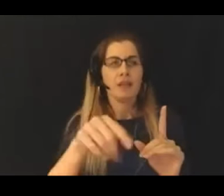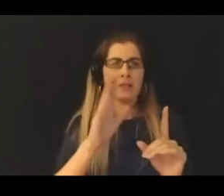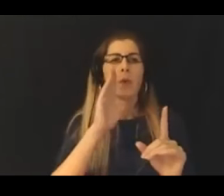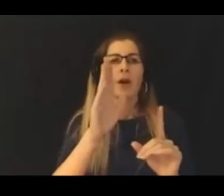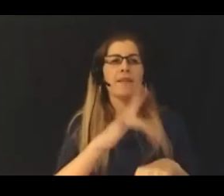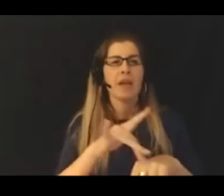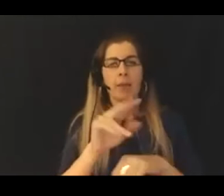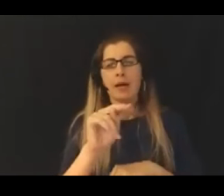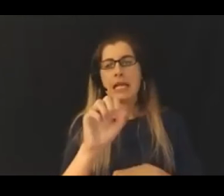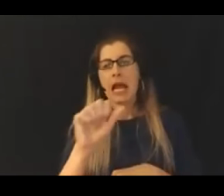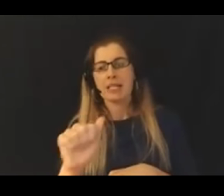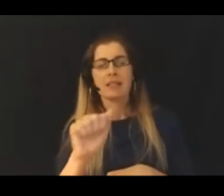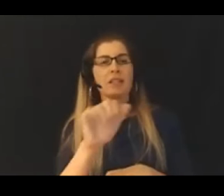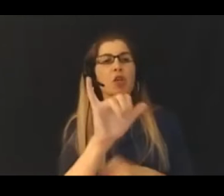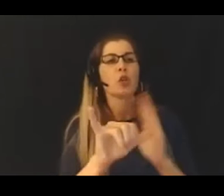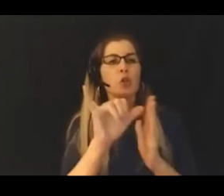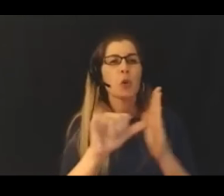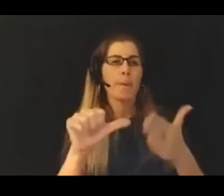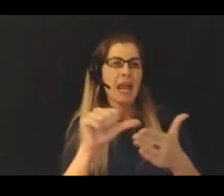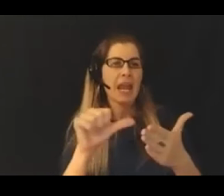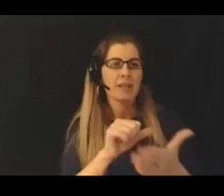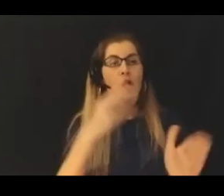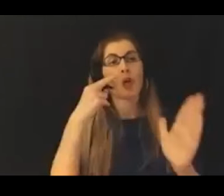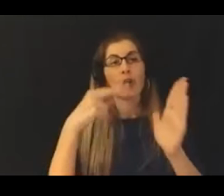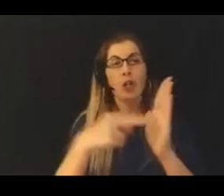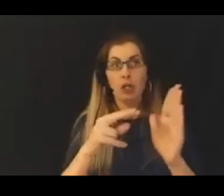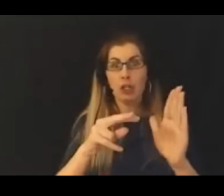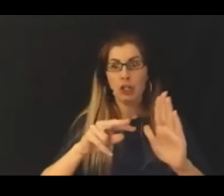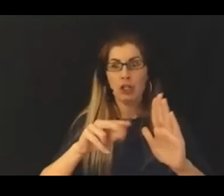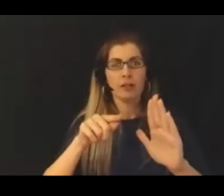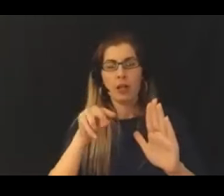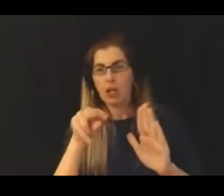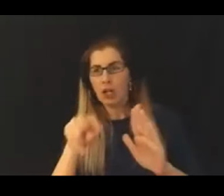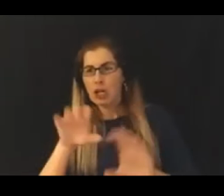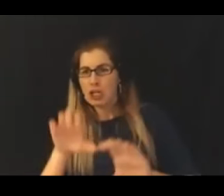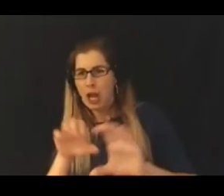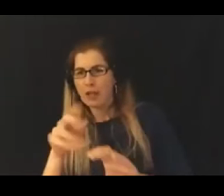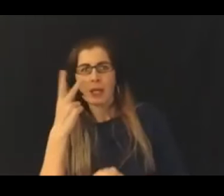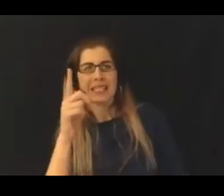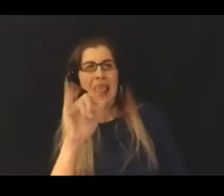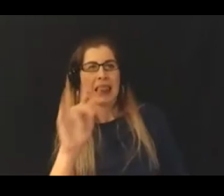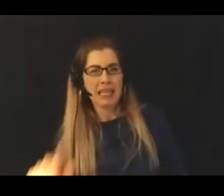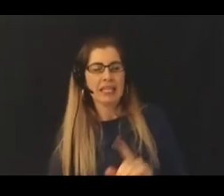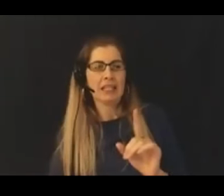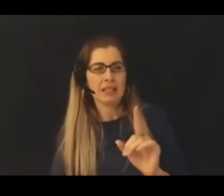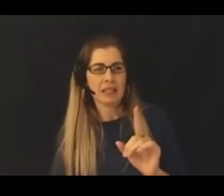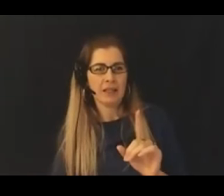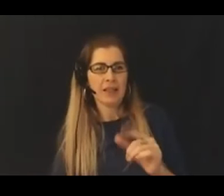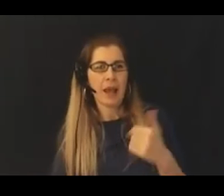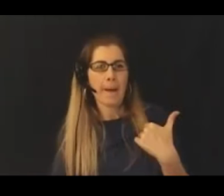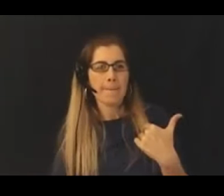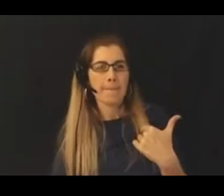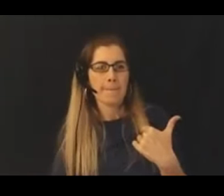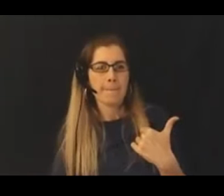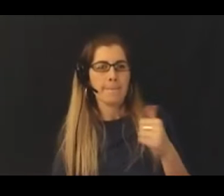page and within the week. Look to the chat to see our link to the Facebook page, which I am posting